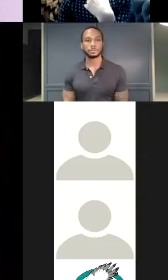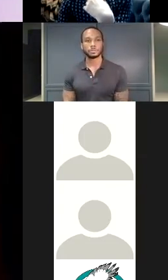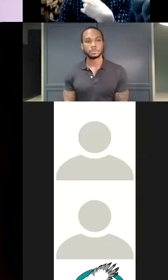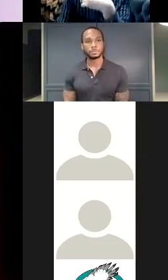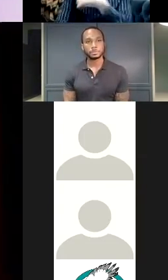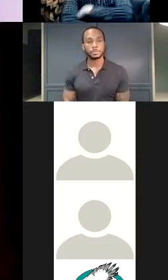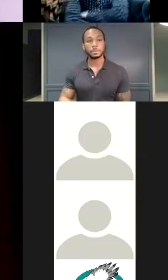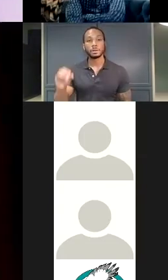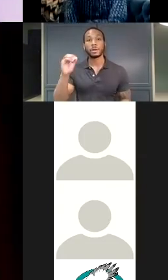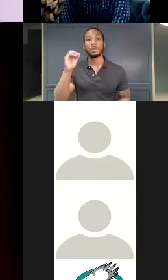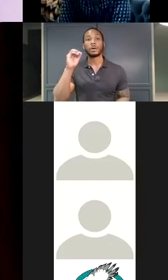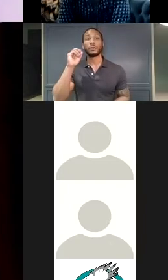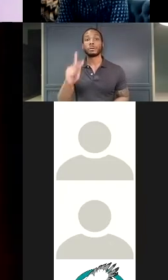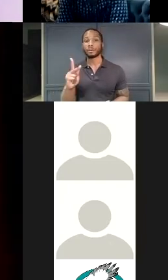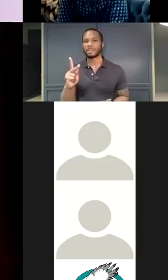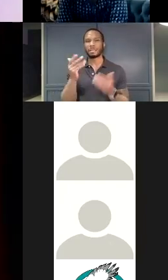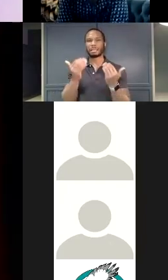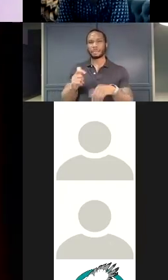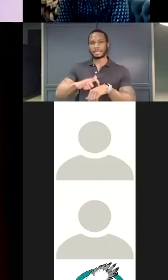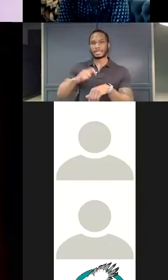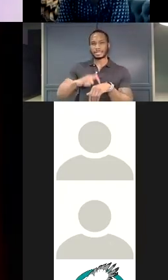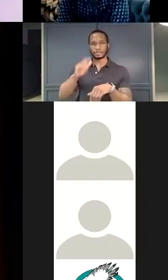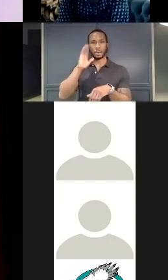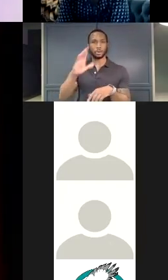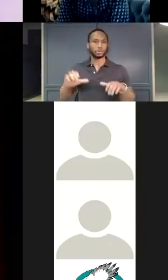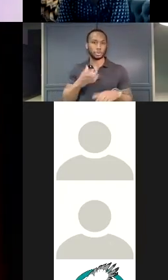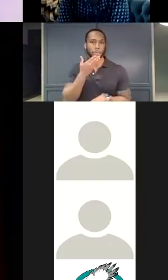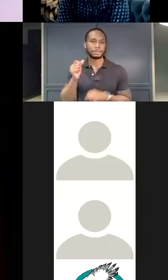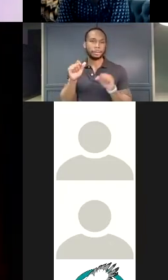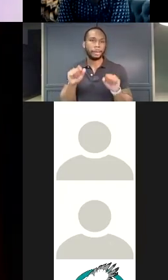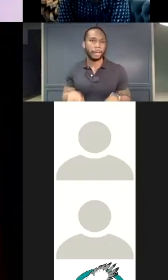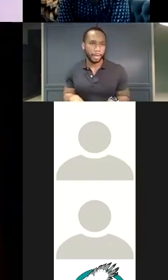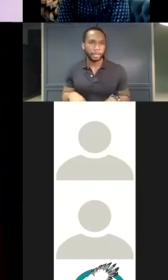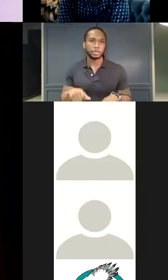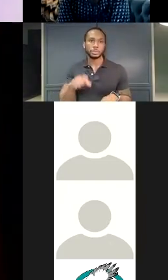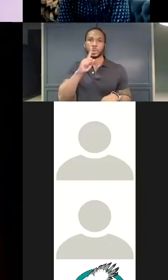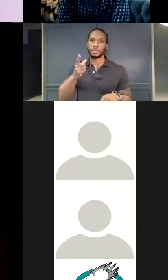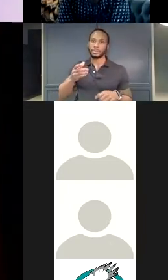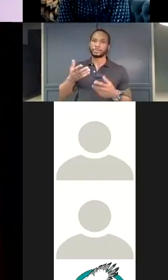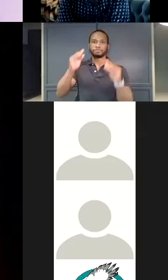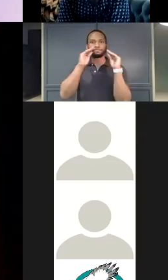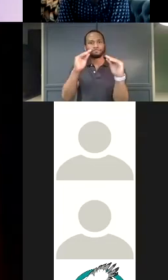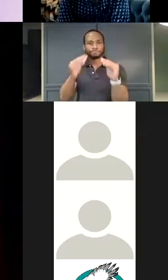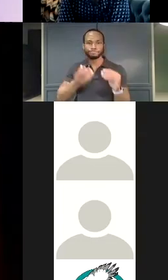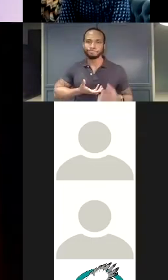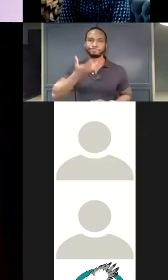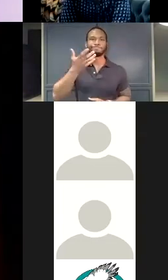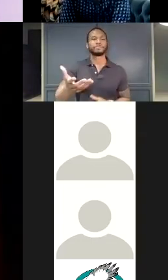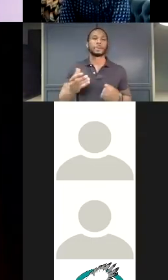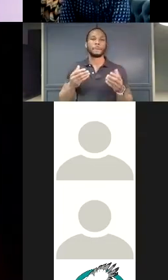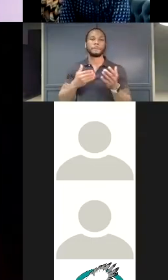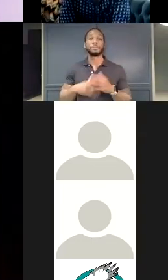Okay, so I have a limited amount of time, so I'm going to do the best I can to impart as much information as I can to you. When